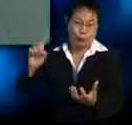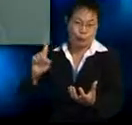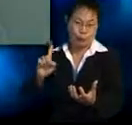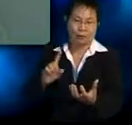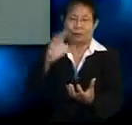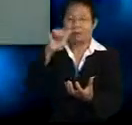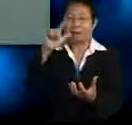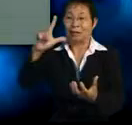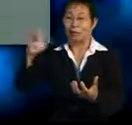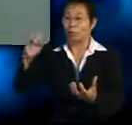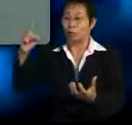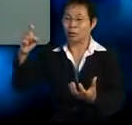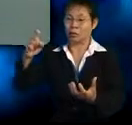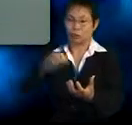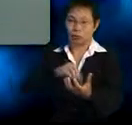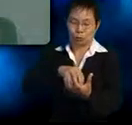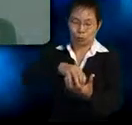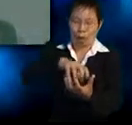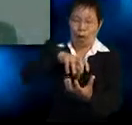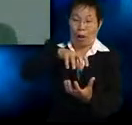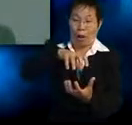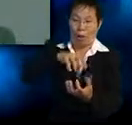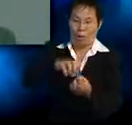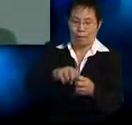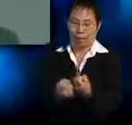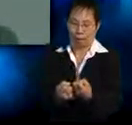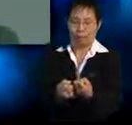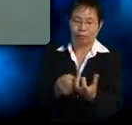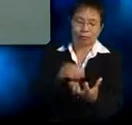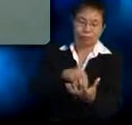The calcium oxide swells and breaks up.